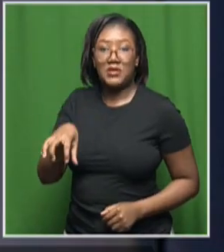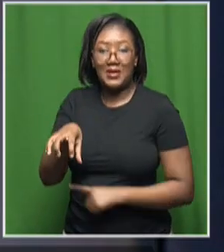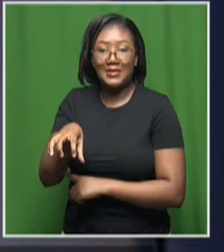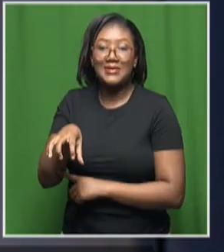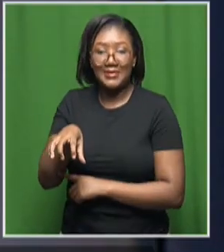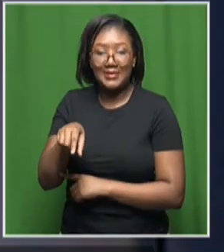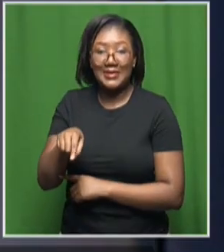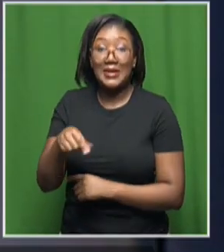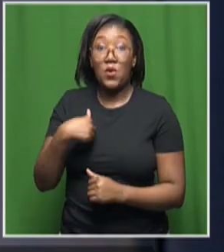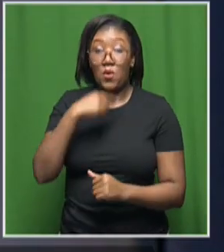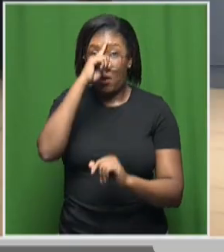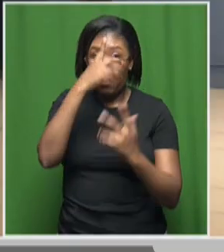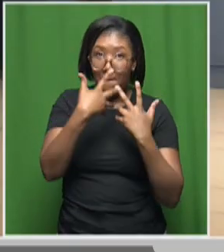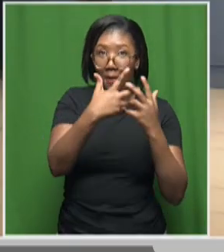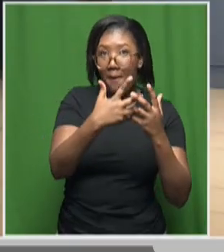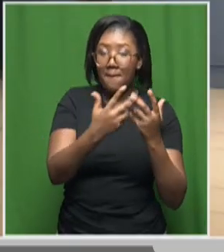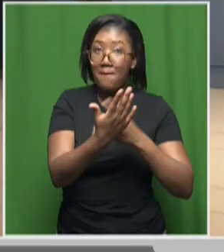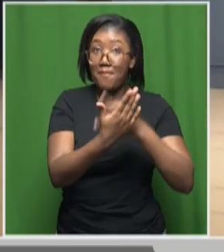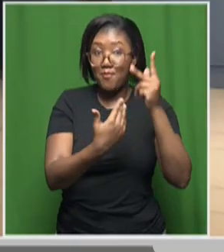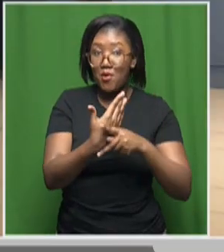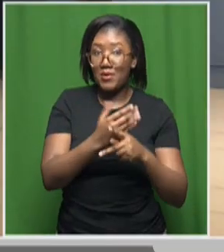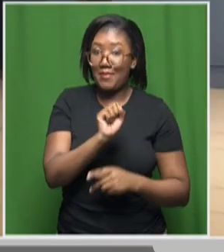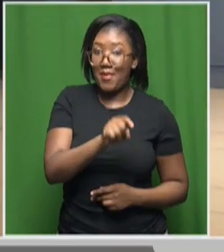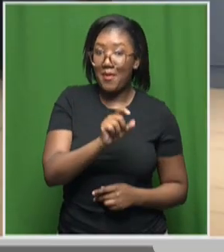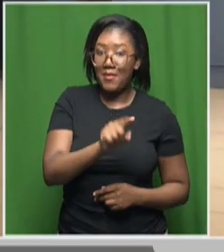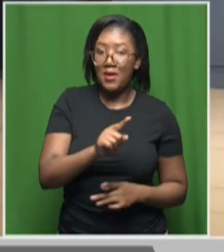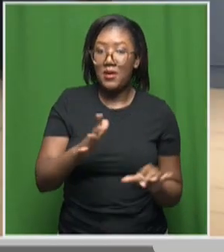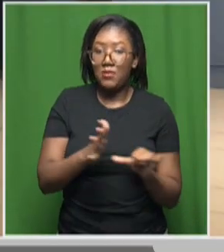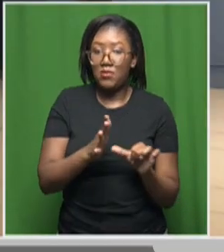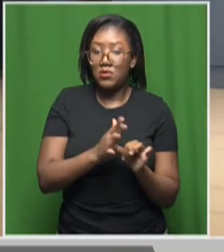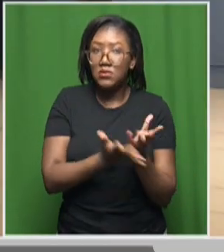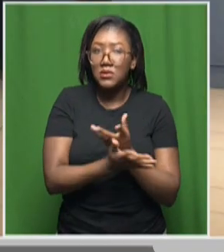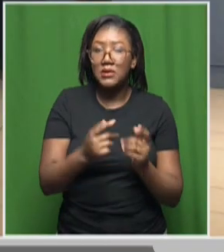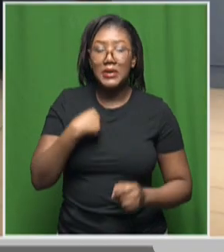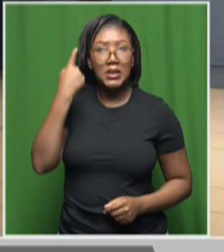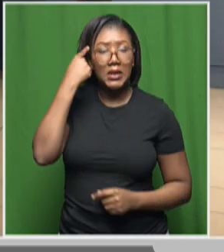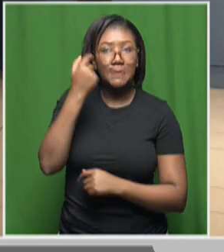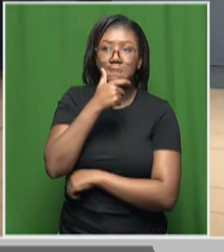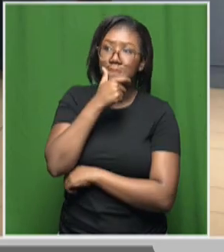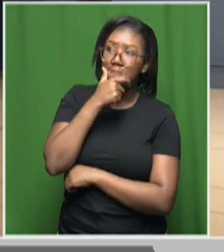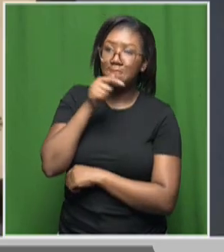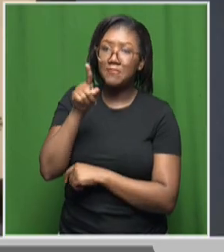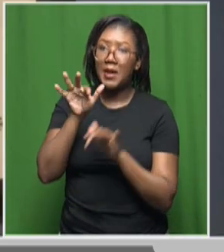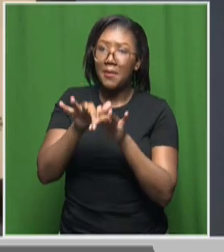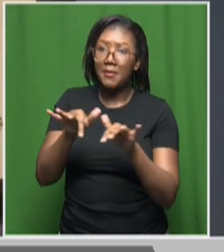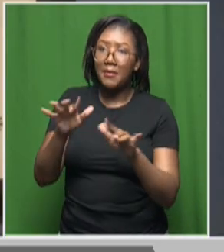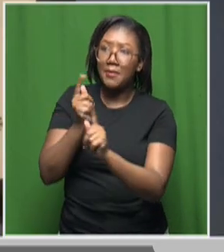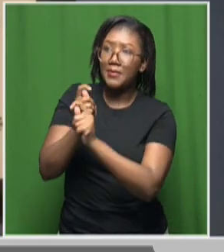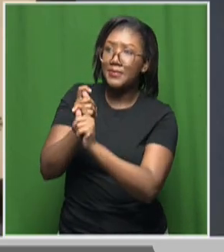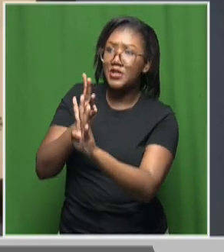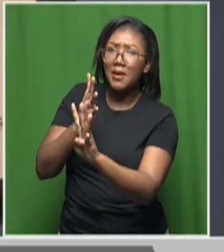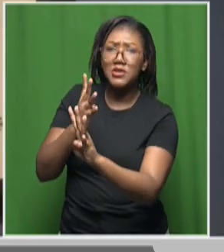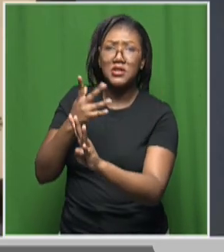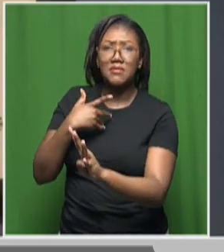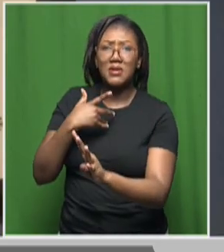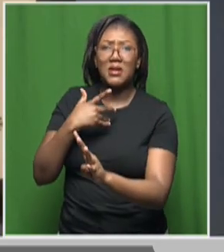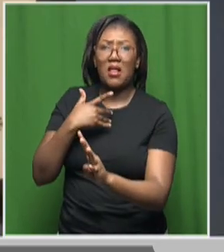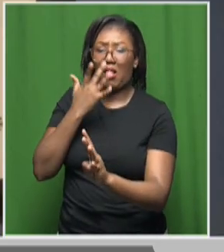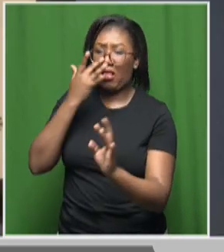we conceived this project is basically trying to question this notion that our people in the townships are not into